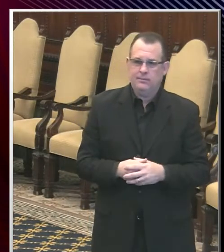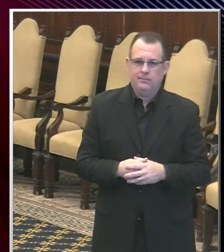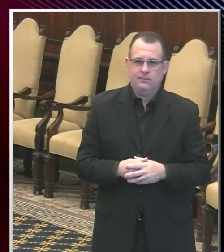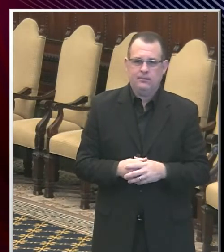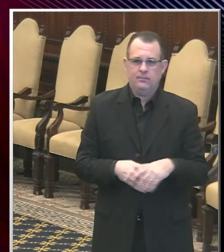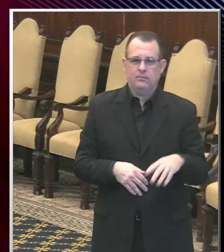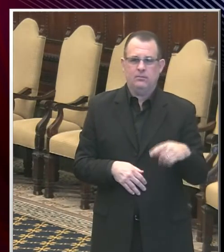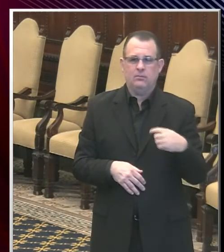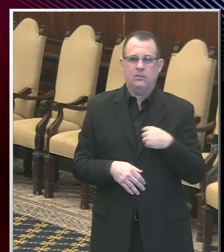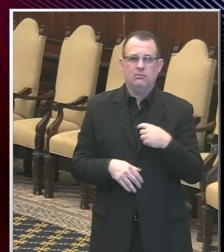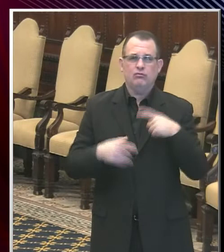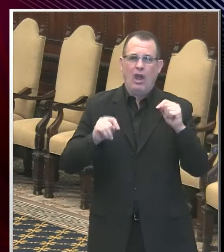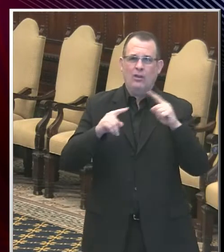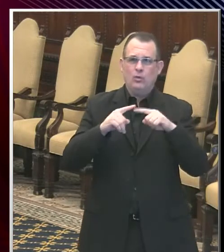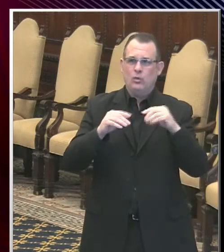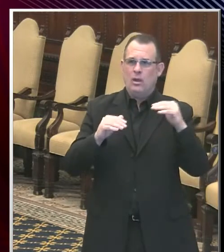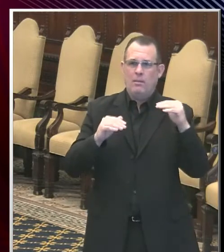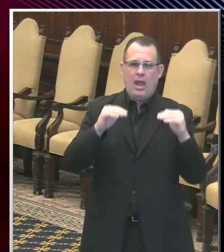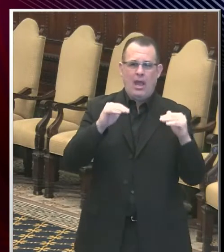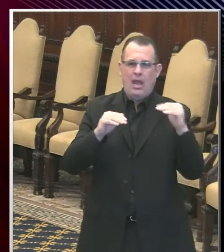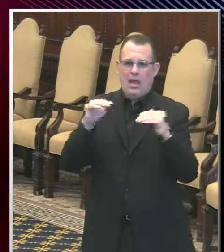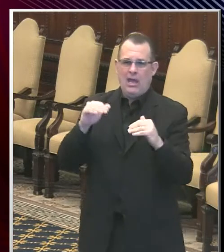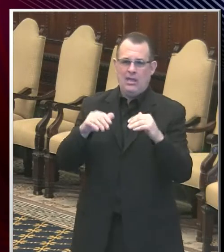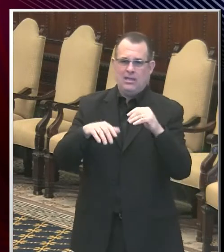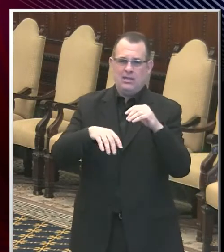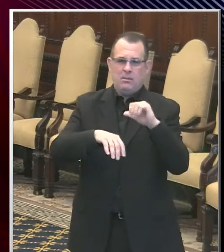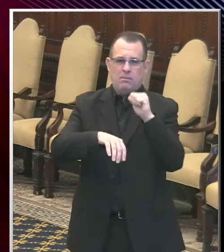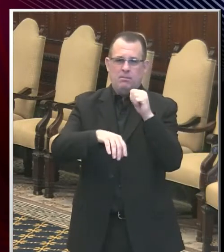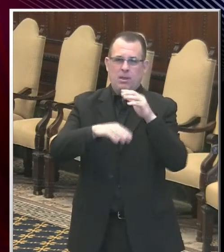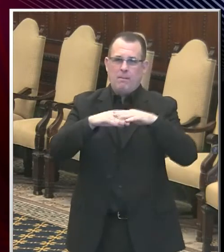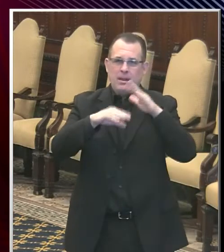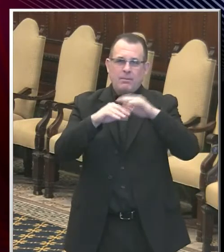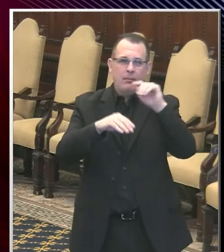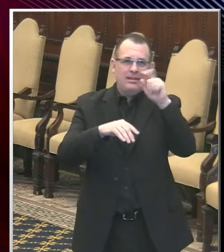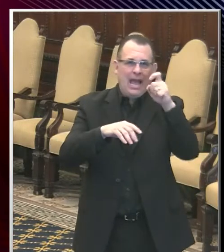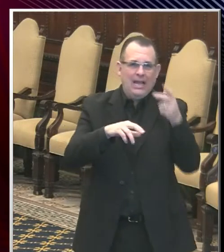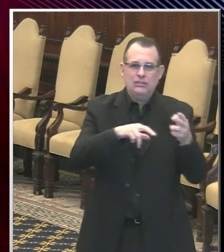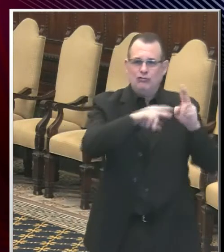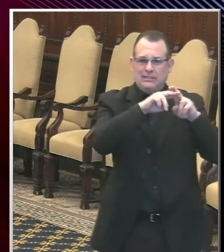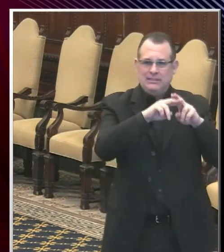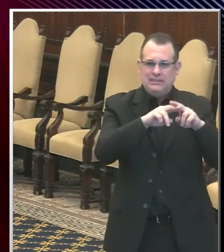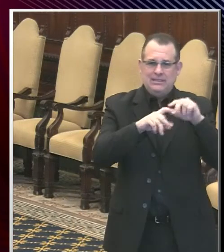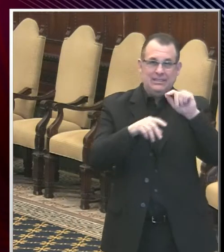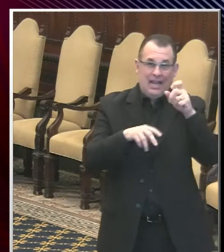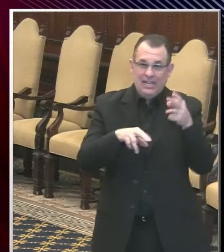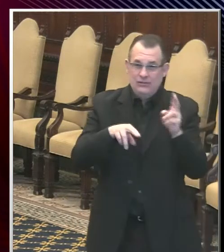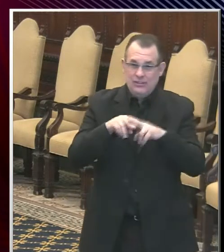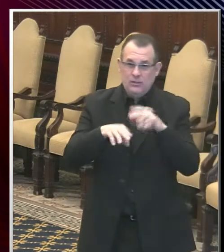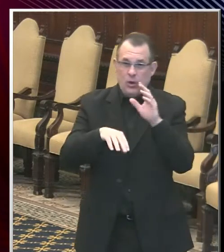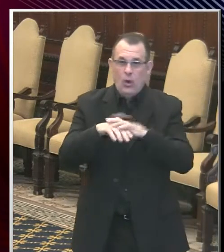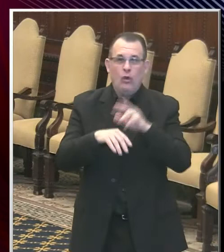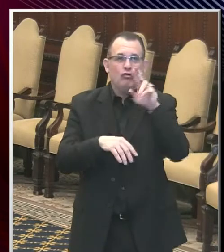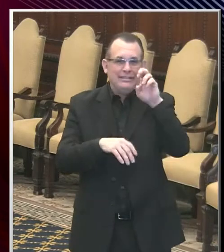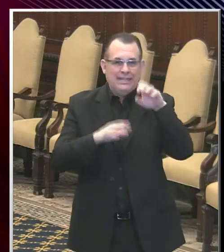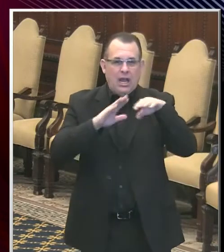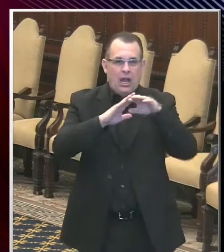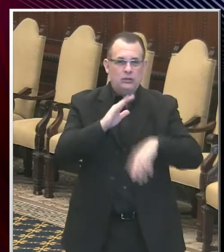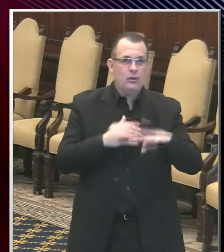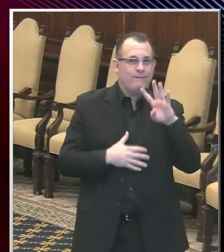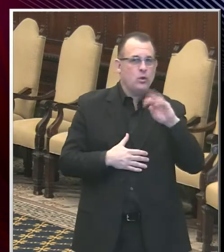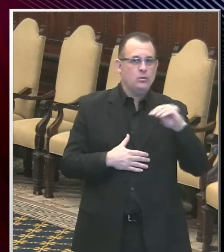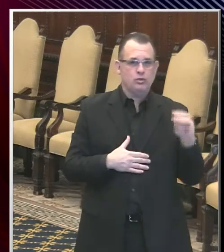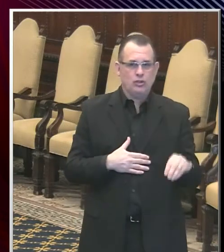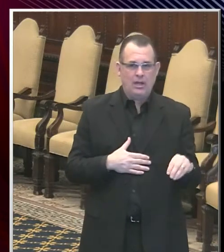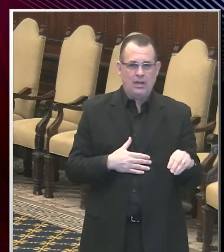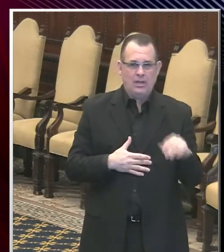to balance both minimize the tax increase. The tax increase on real estate is under 4%, and it's going to the schools directly. So